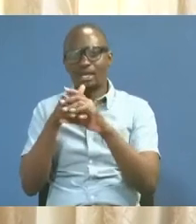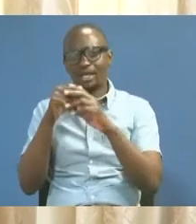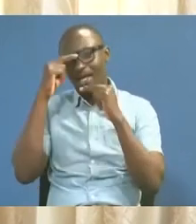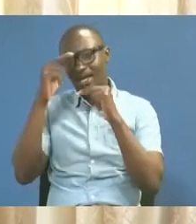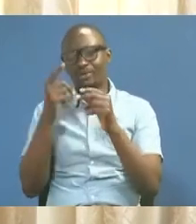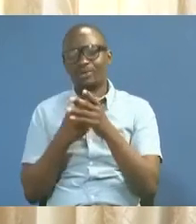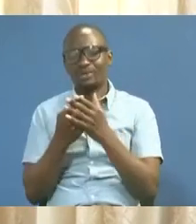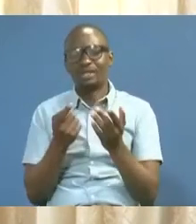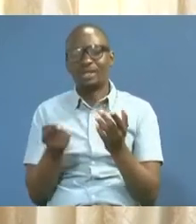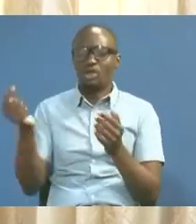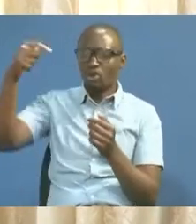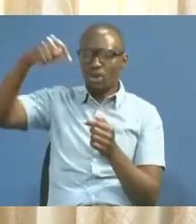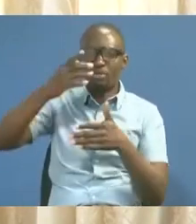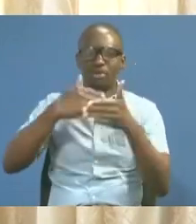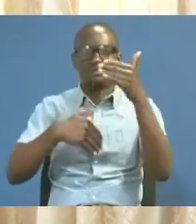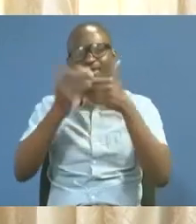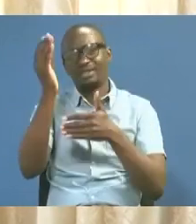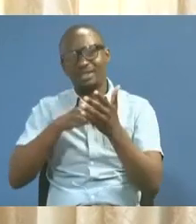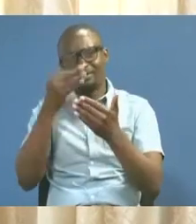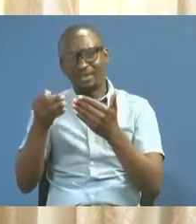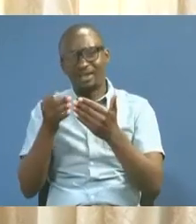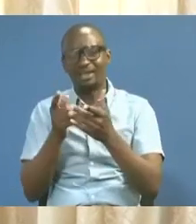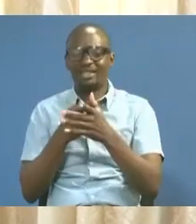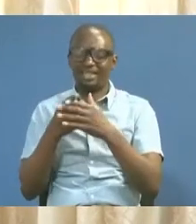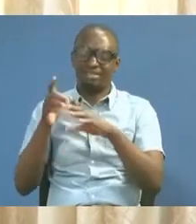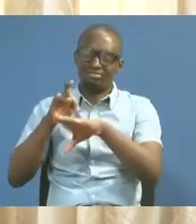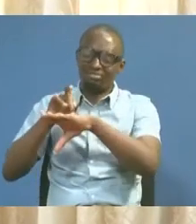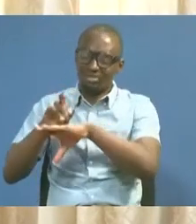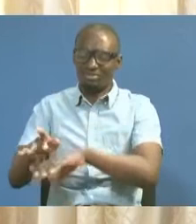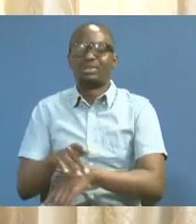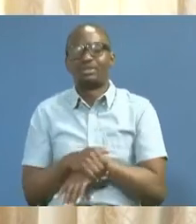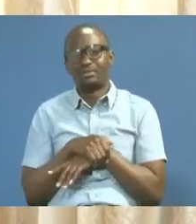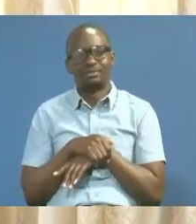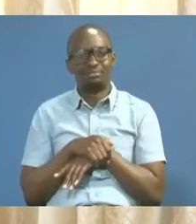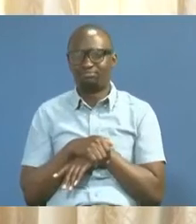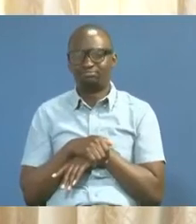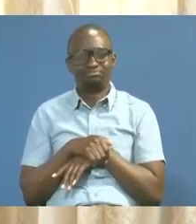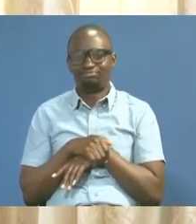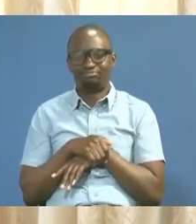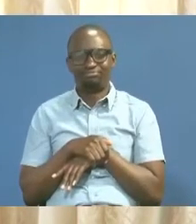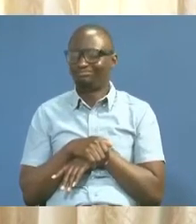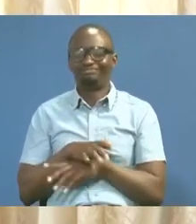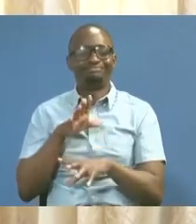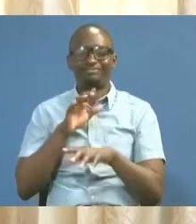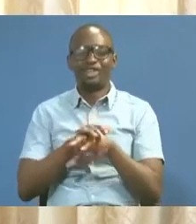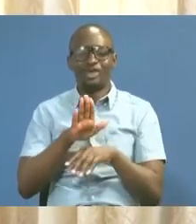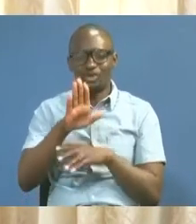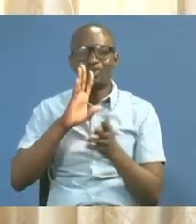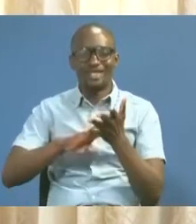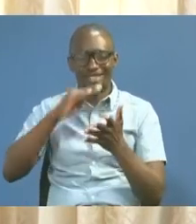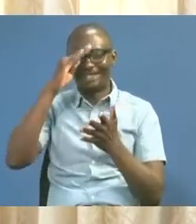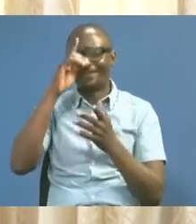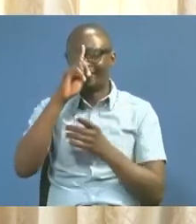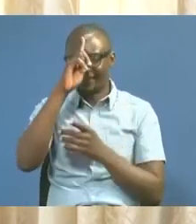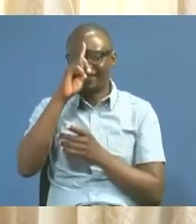university and you fail and you're discontinued. You don't want to do that. So take your studies seriously right